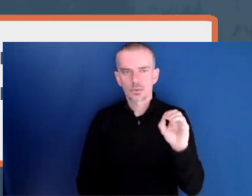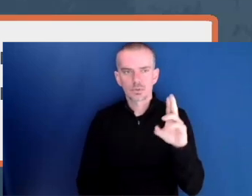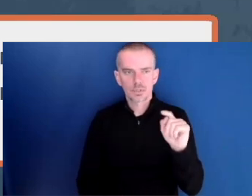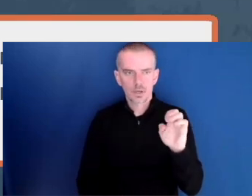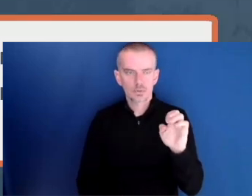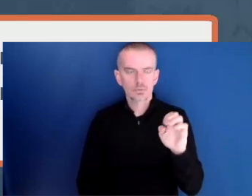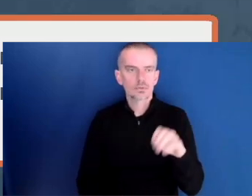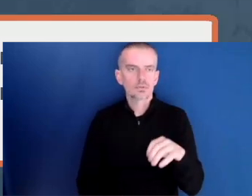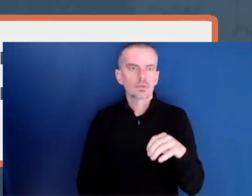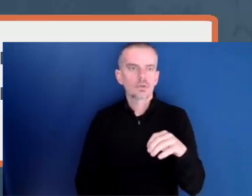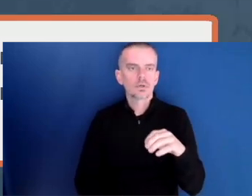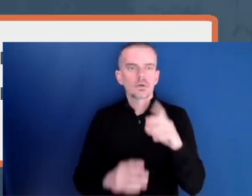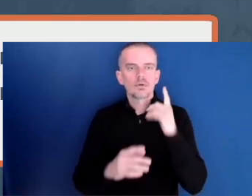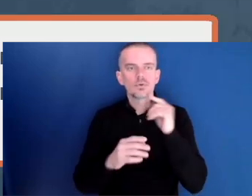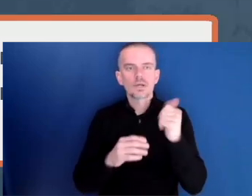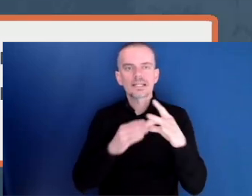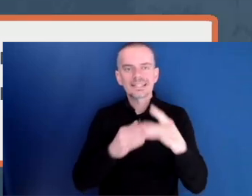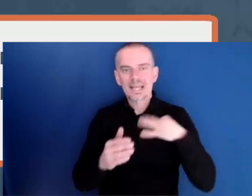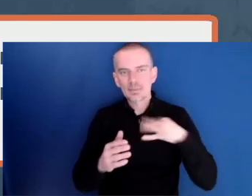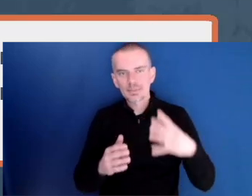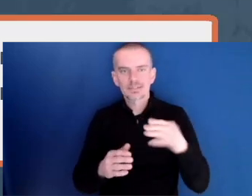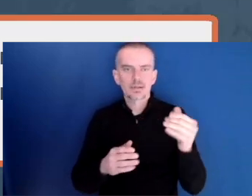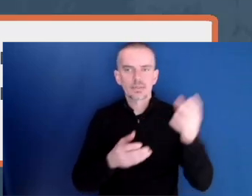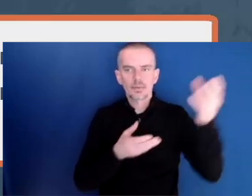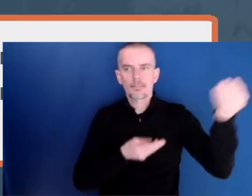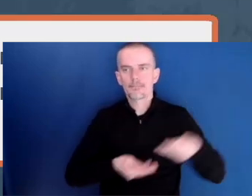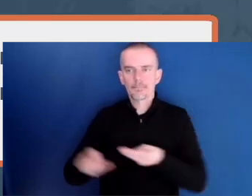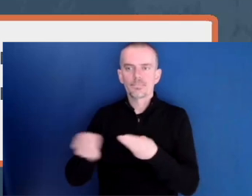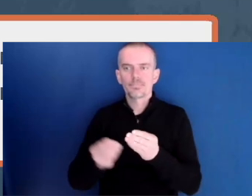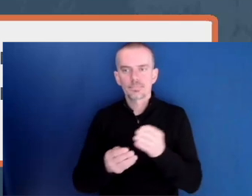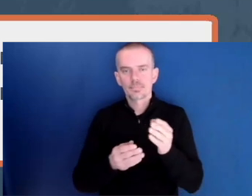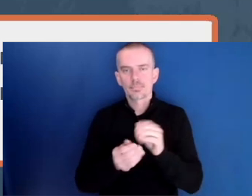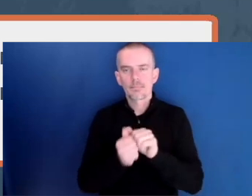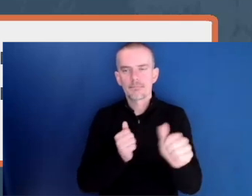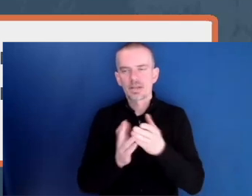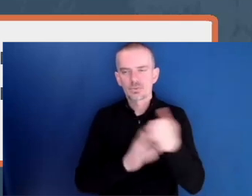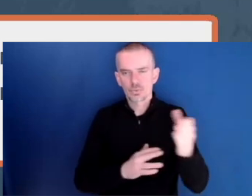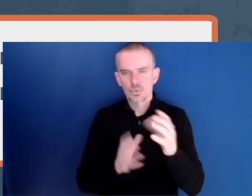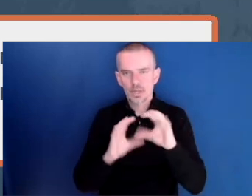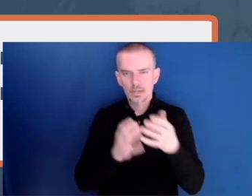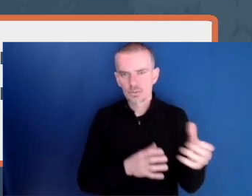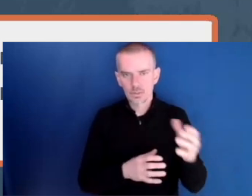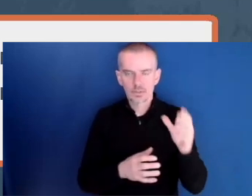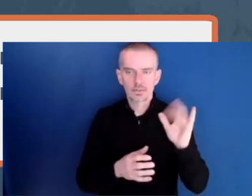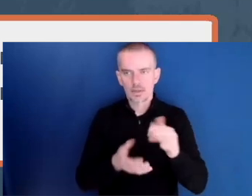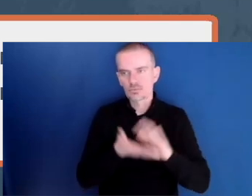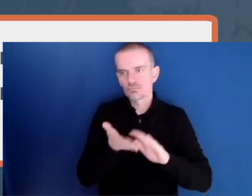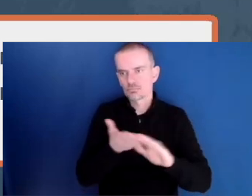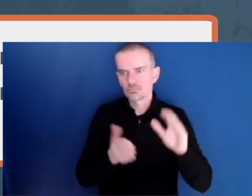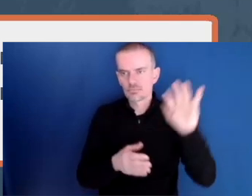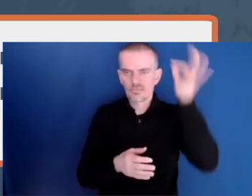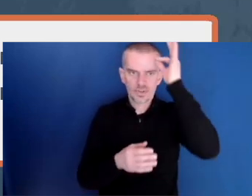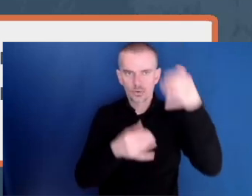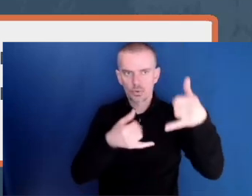other pass-through entities that are administering a federal award. And so basically, any of the financial